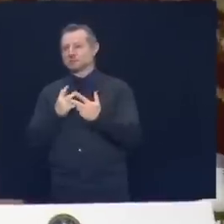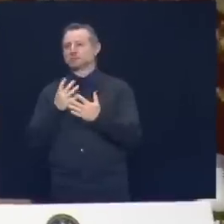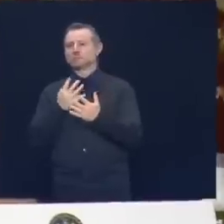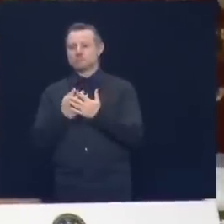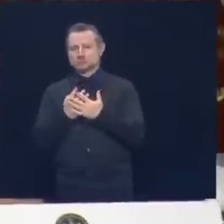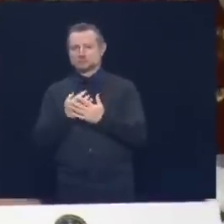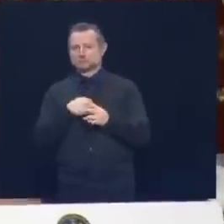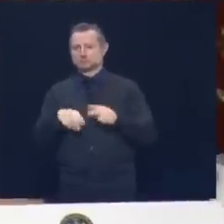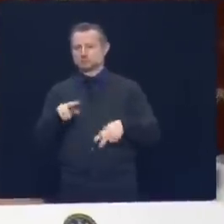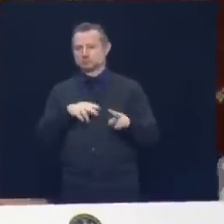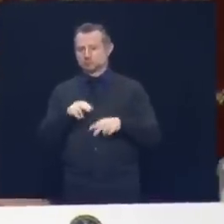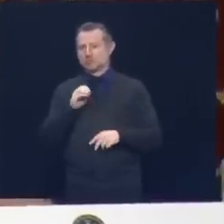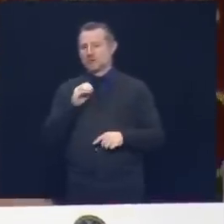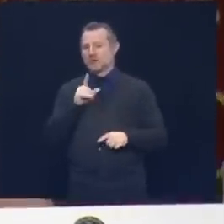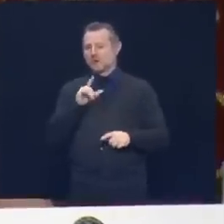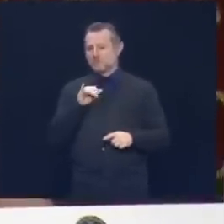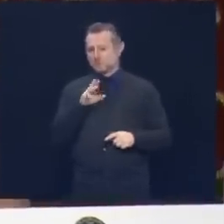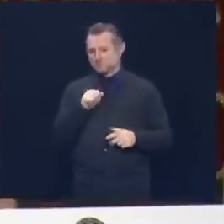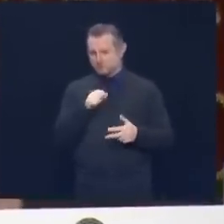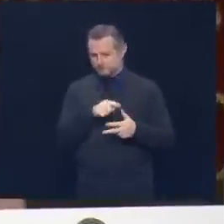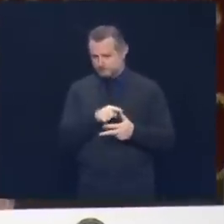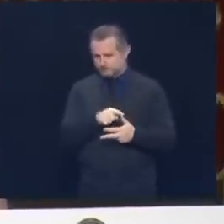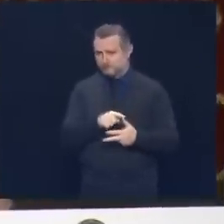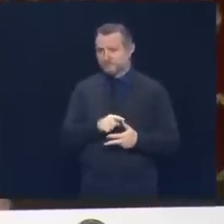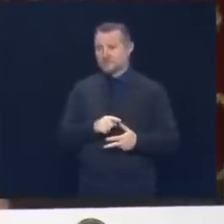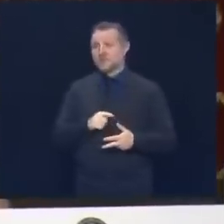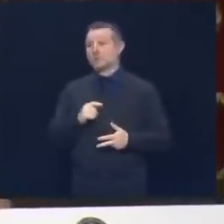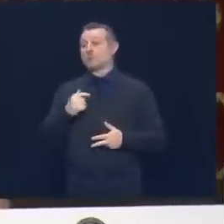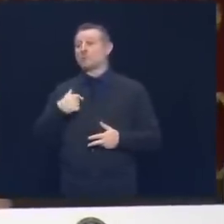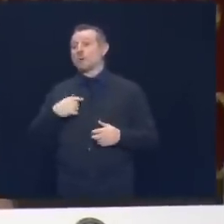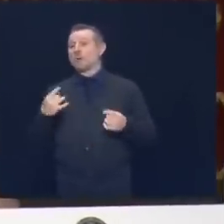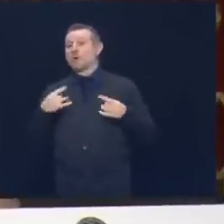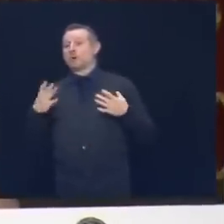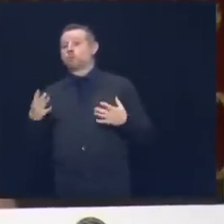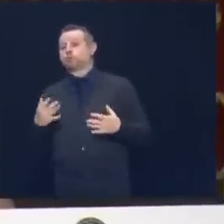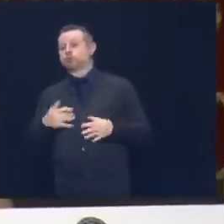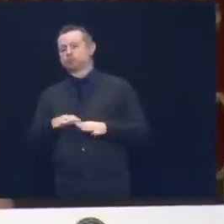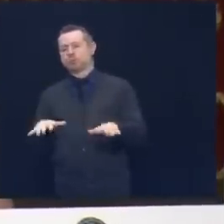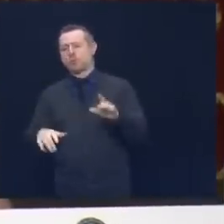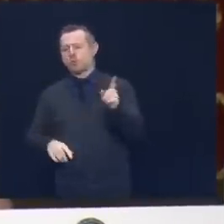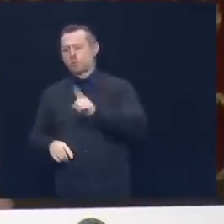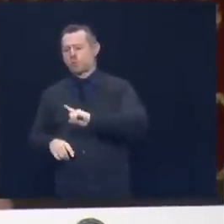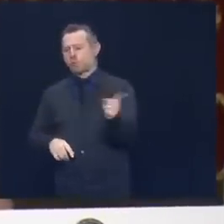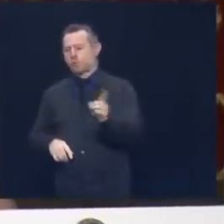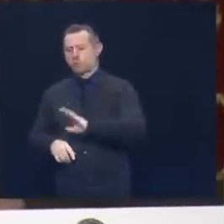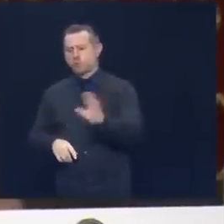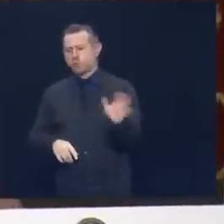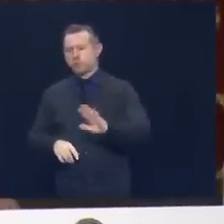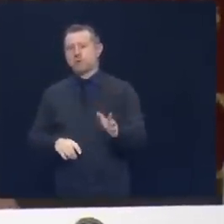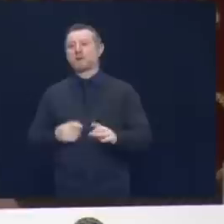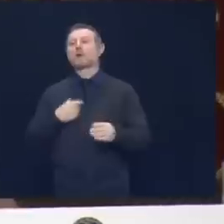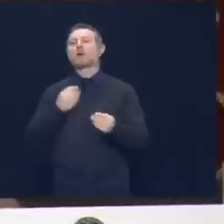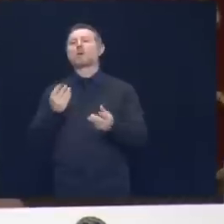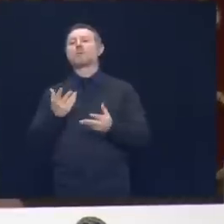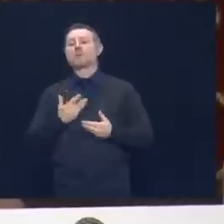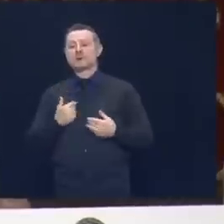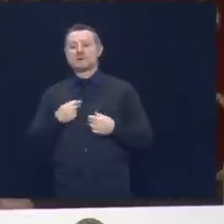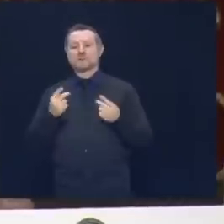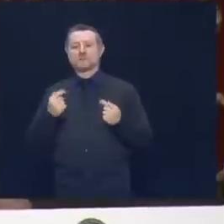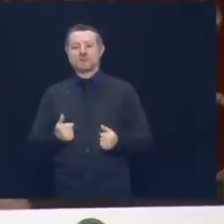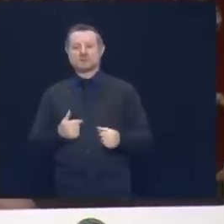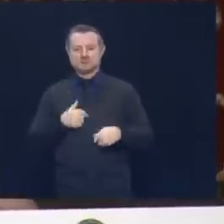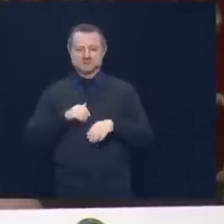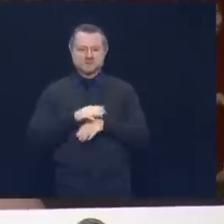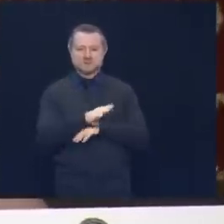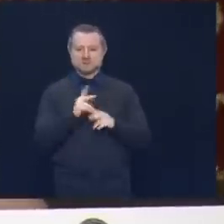is obviously one of them. I would challenge the premise that we let it get so bad. We became aware of the situation. We immediately deployed rapid